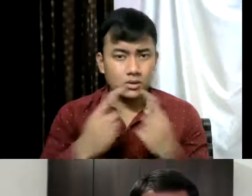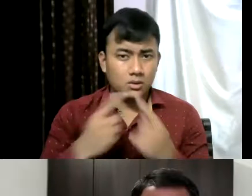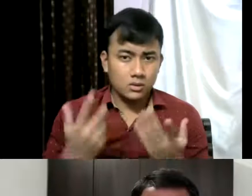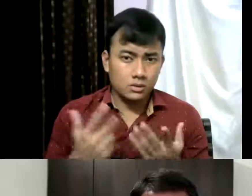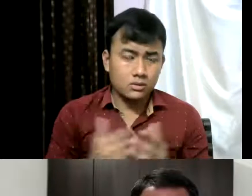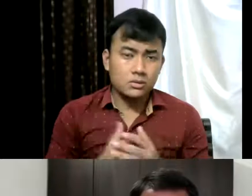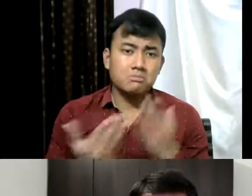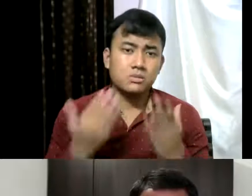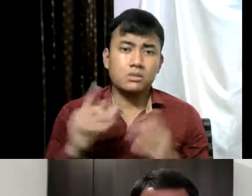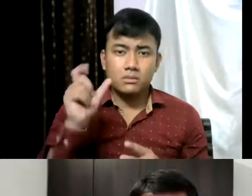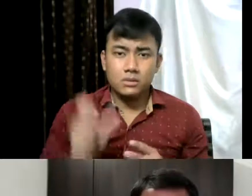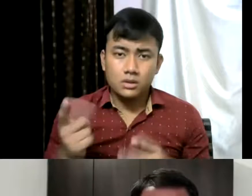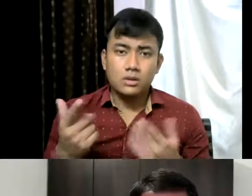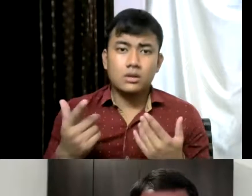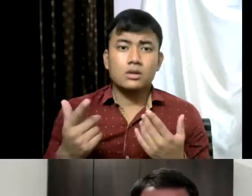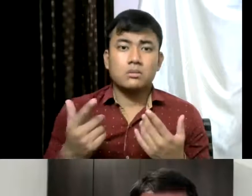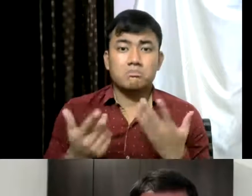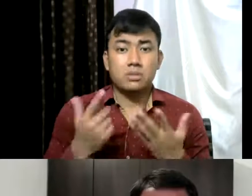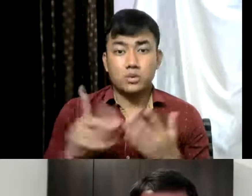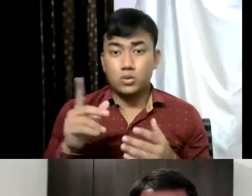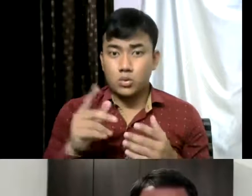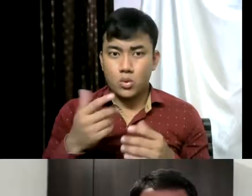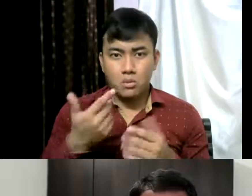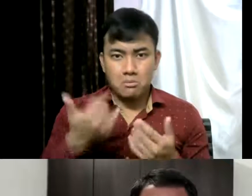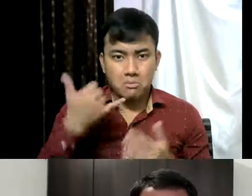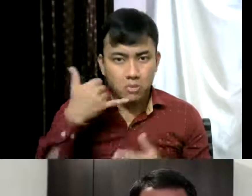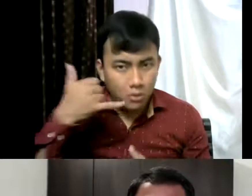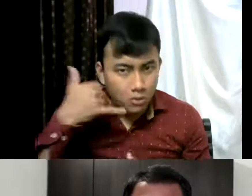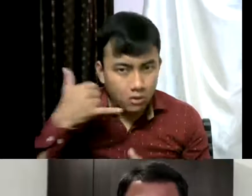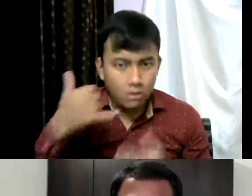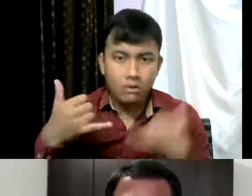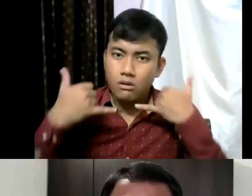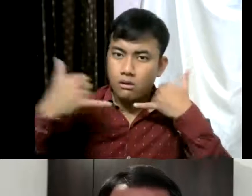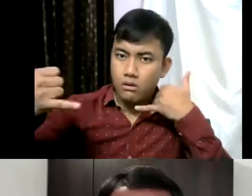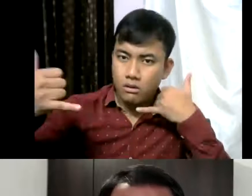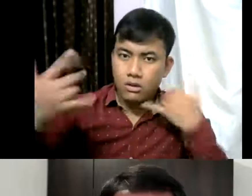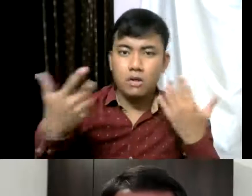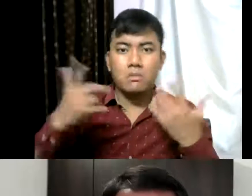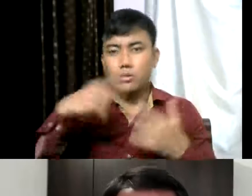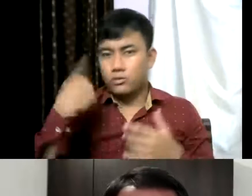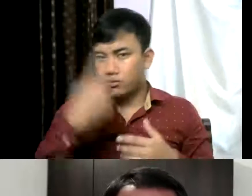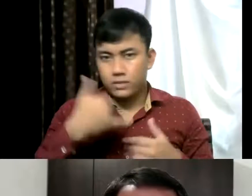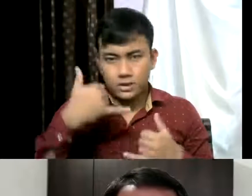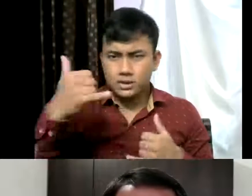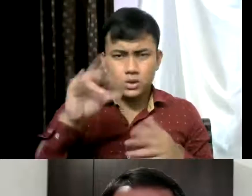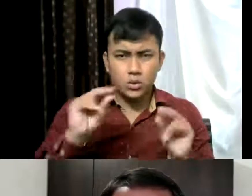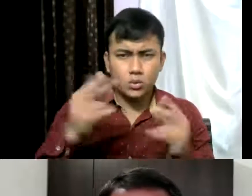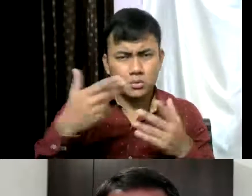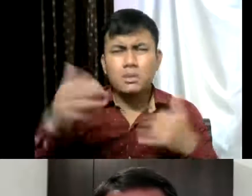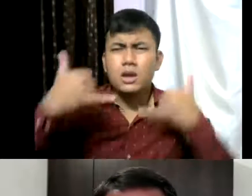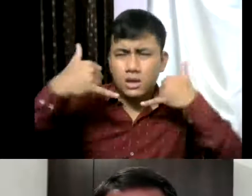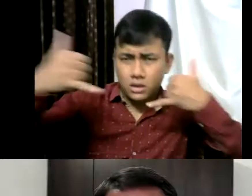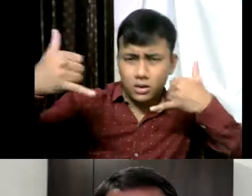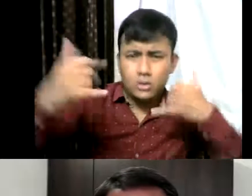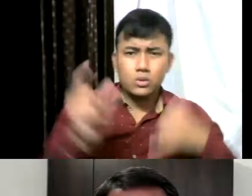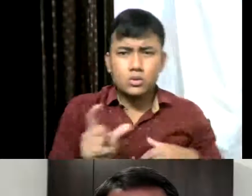social anxiety, or do audio calls are audio calls more anxious for you because you can't see their face, your partner's face?